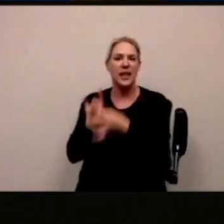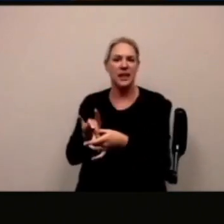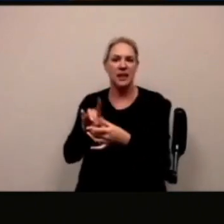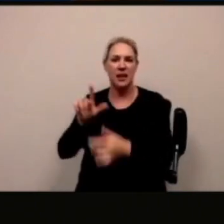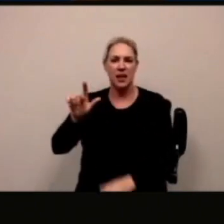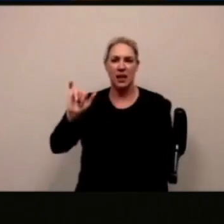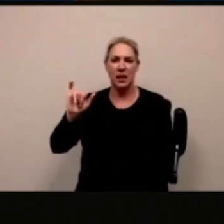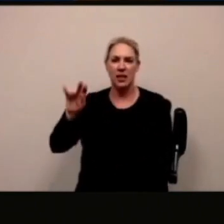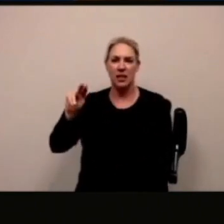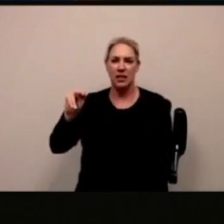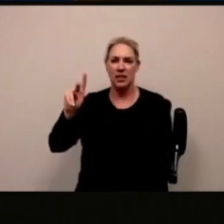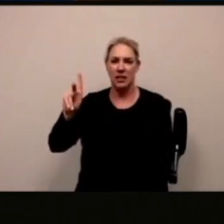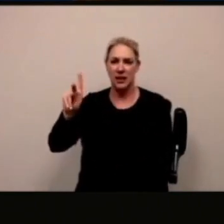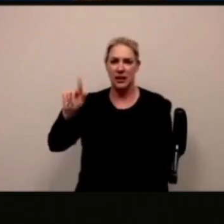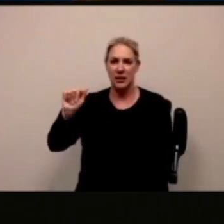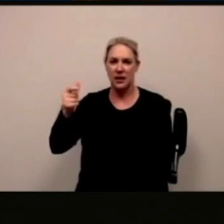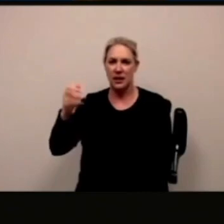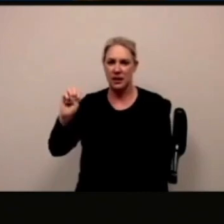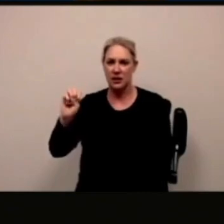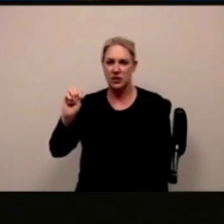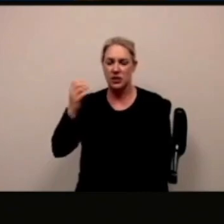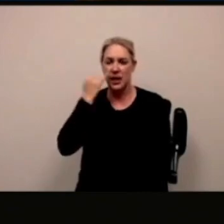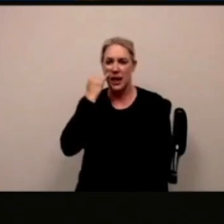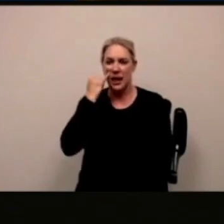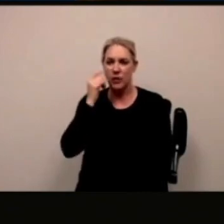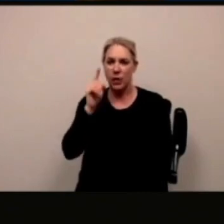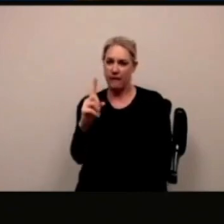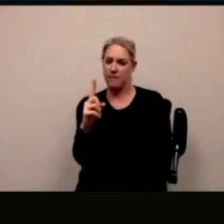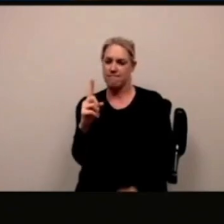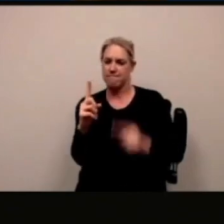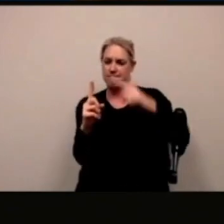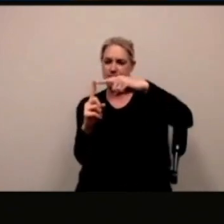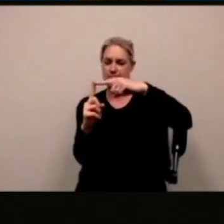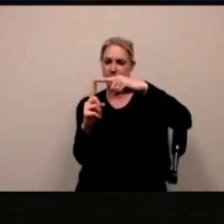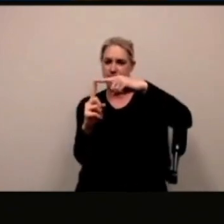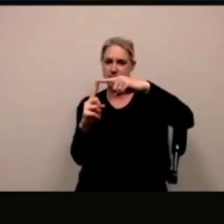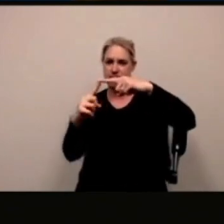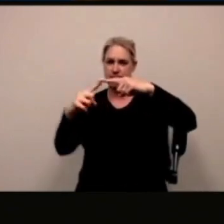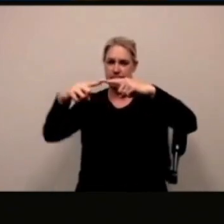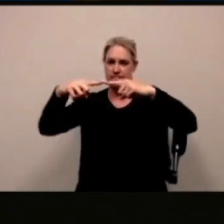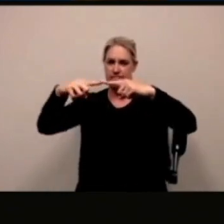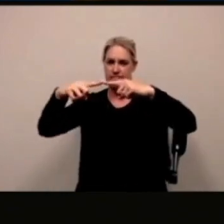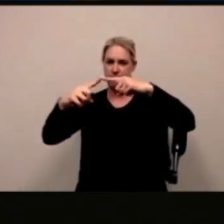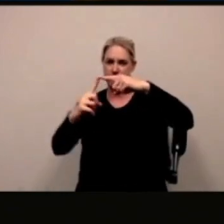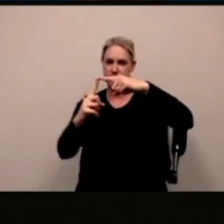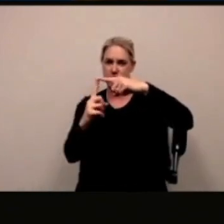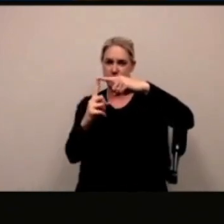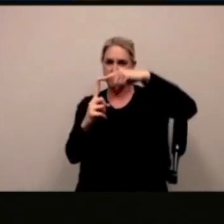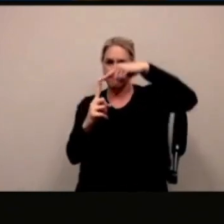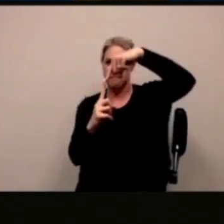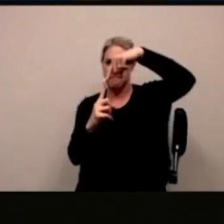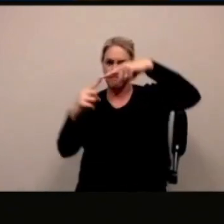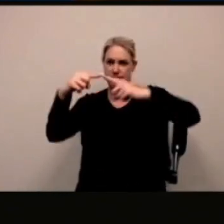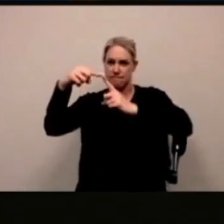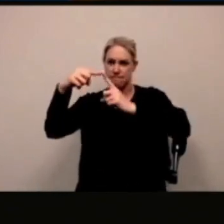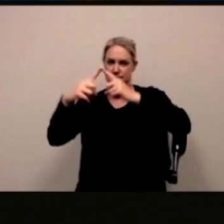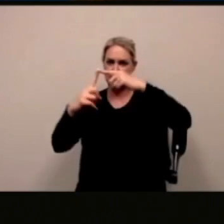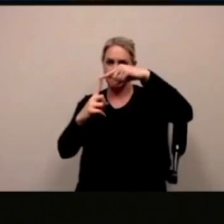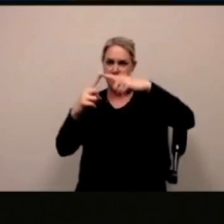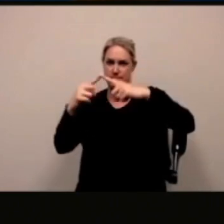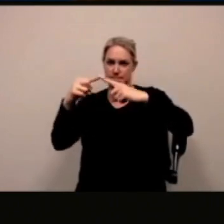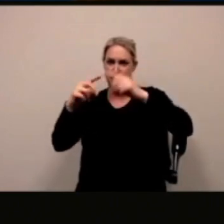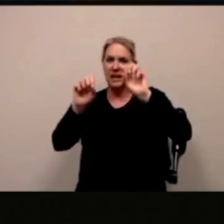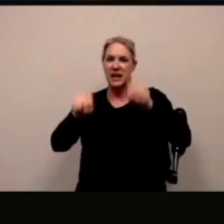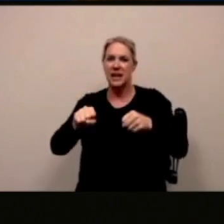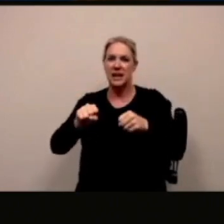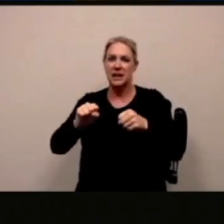rigid piece and another rigid piece hinged to it, you would move this one and it would cause the other one to move, maybe if it was hinged in place. So